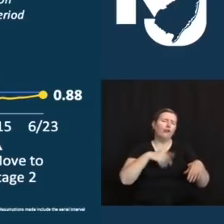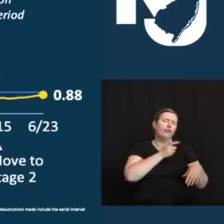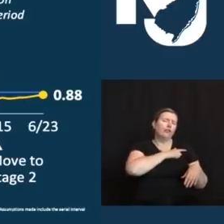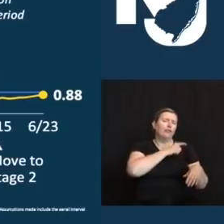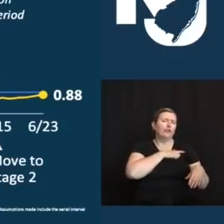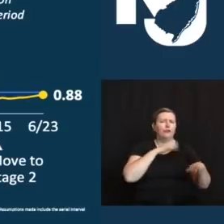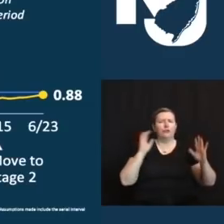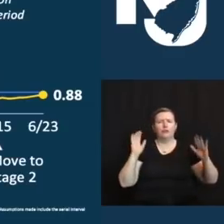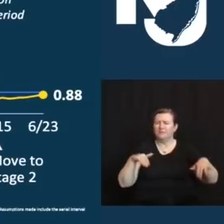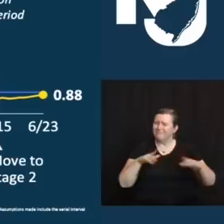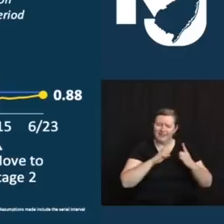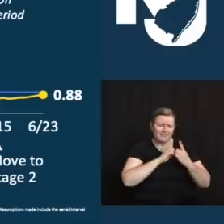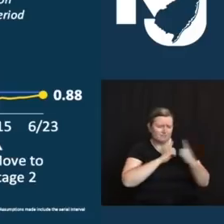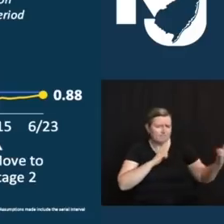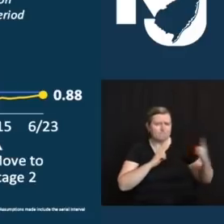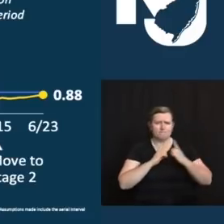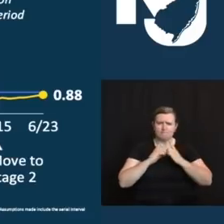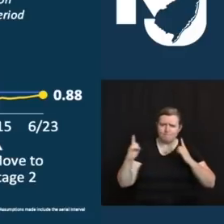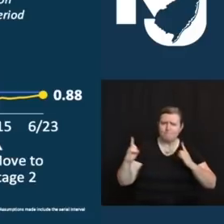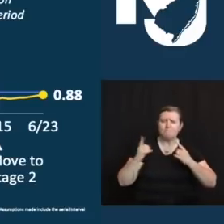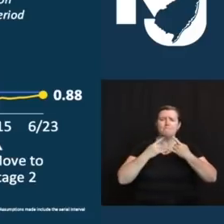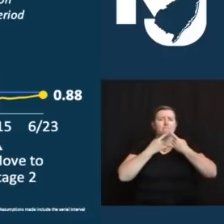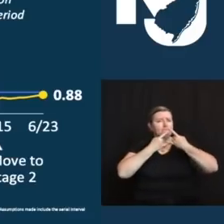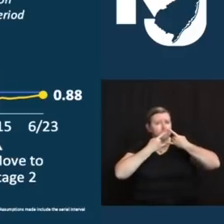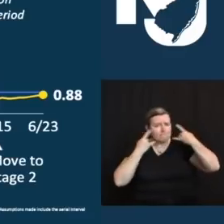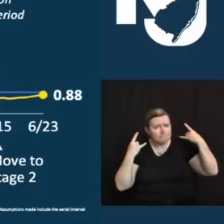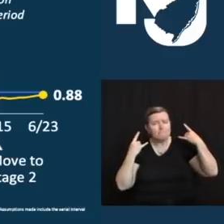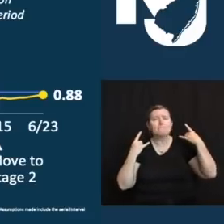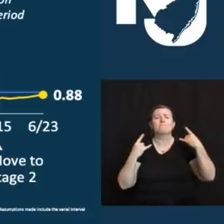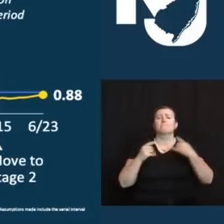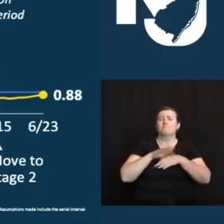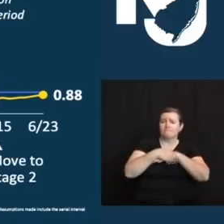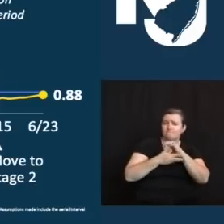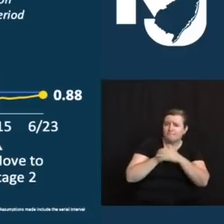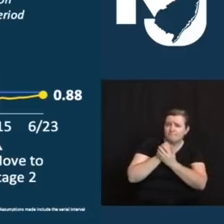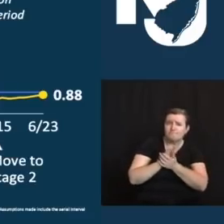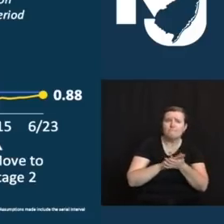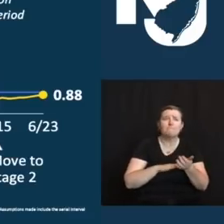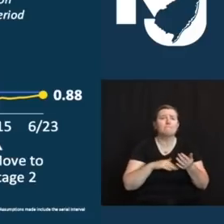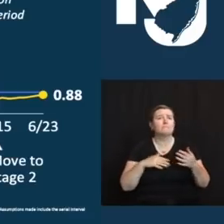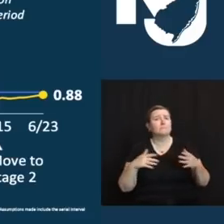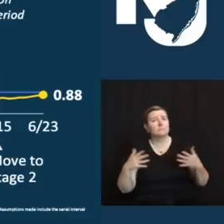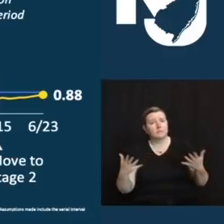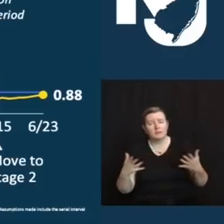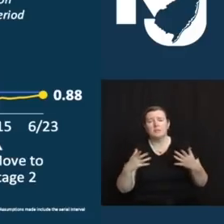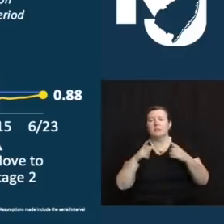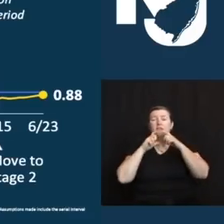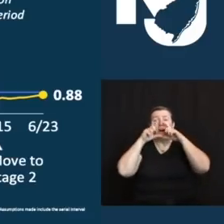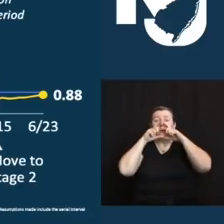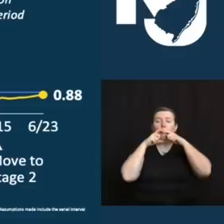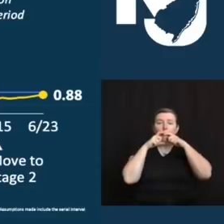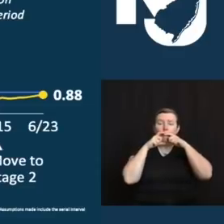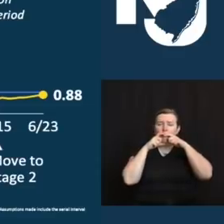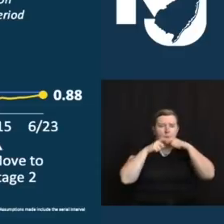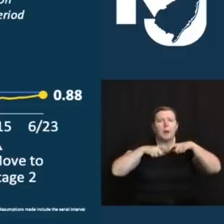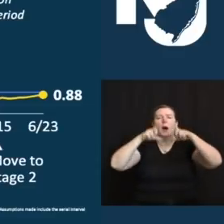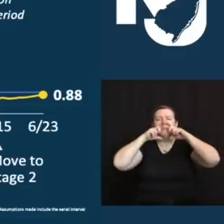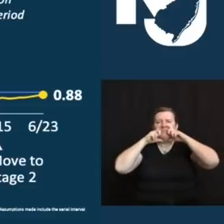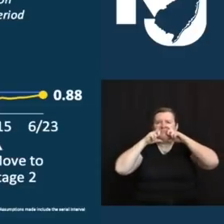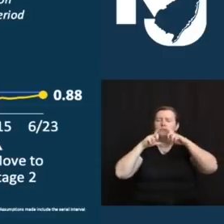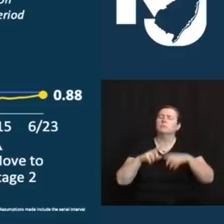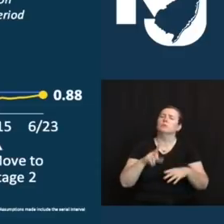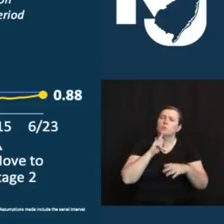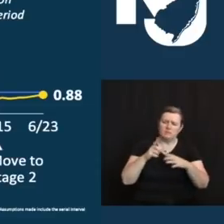you to ask to wear these face coverings and wear them properly. Wash your hands with soap and water. If you don't feel well, stay away from other